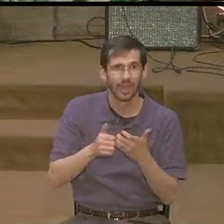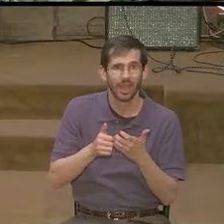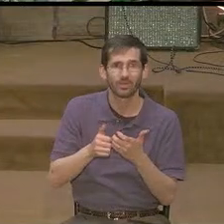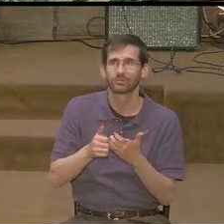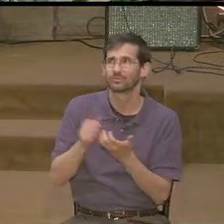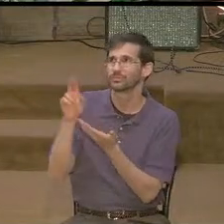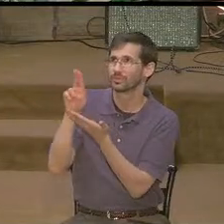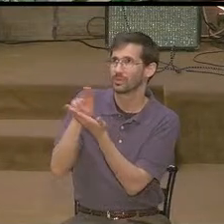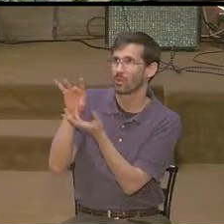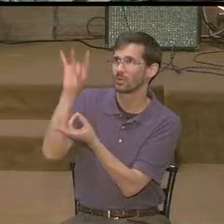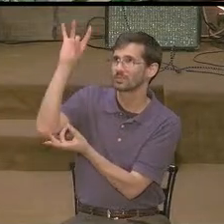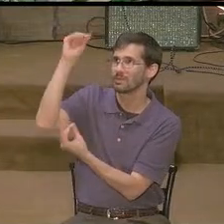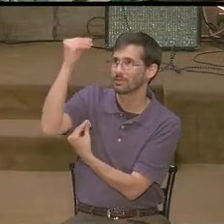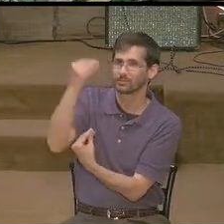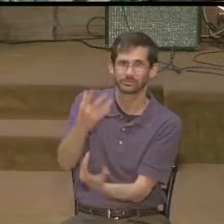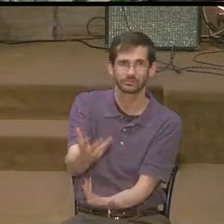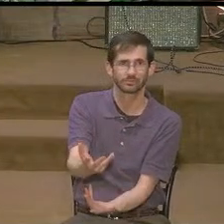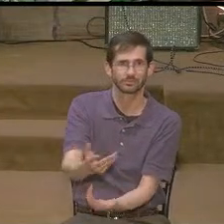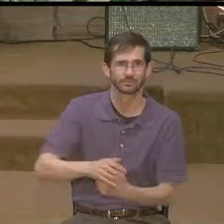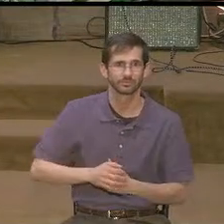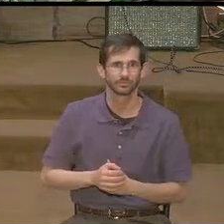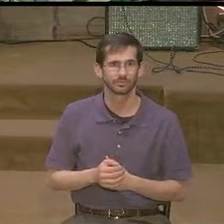Holy Spirit.